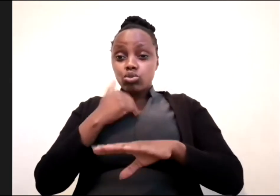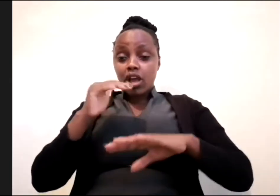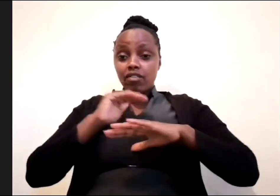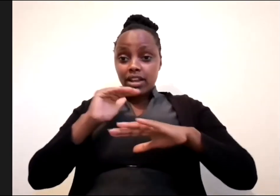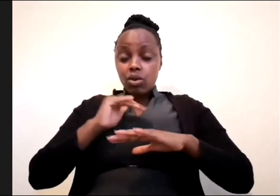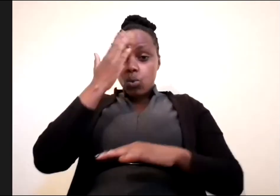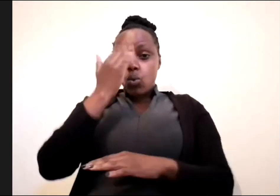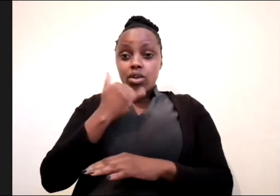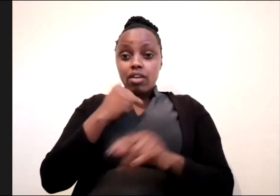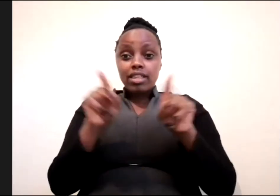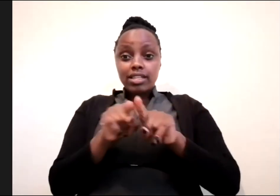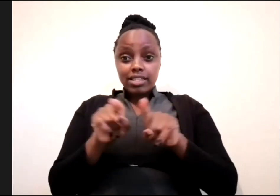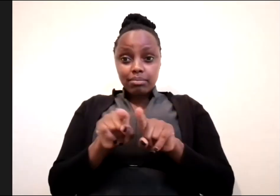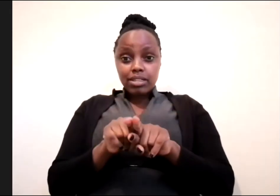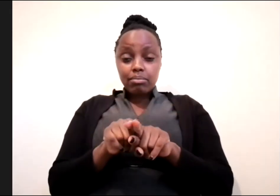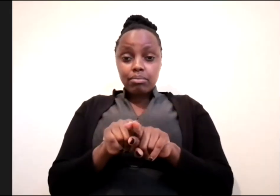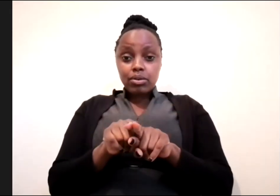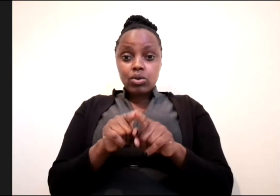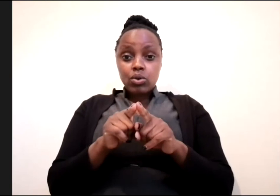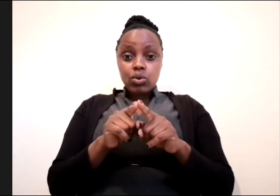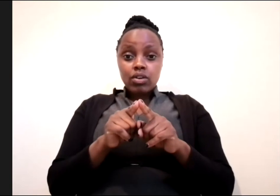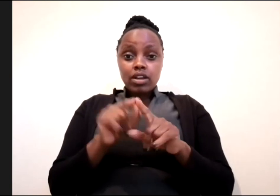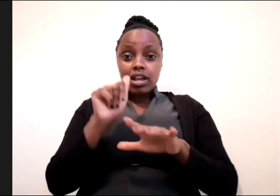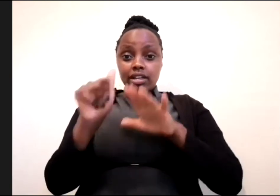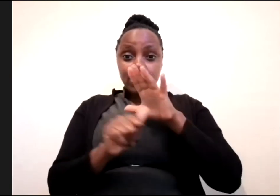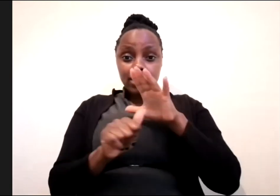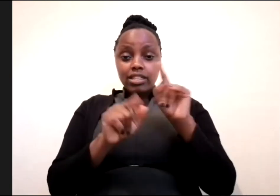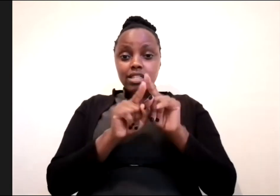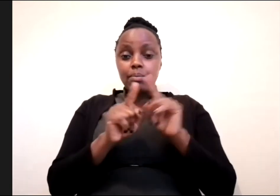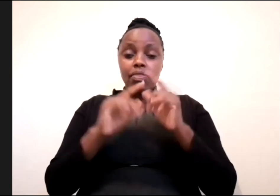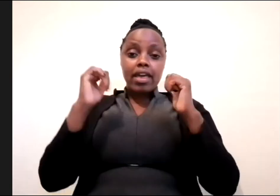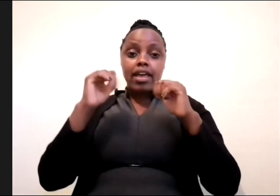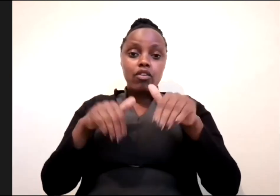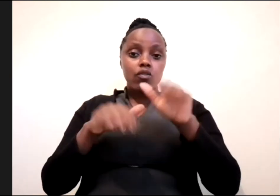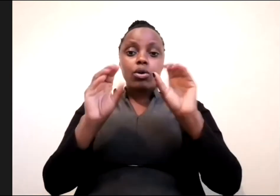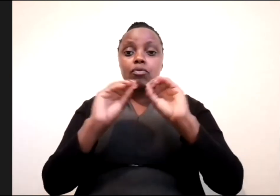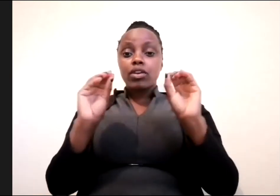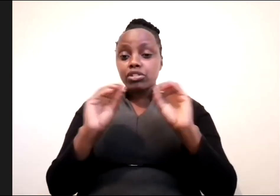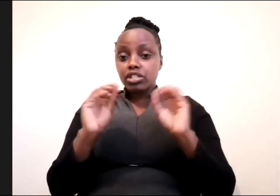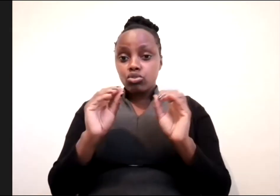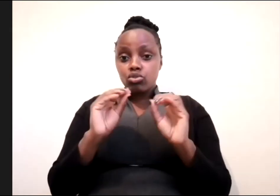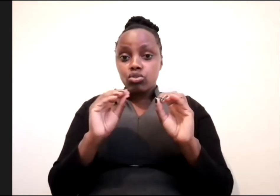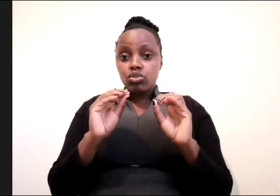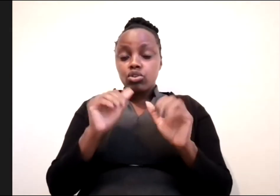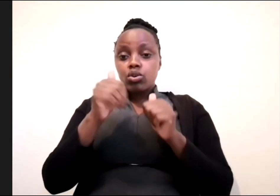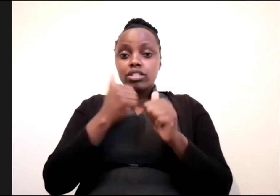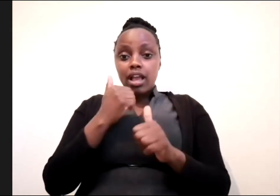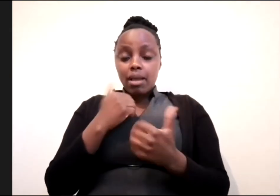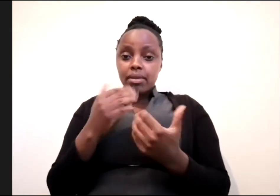same understanding on the non-conformity on the sanction as to be taken if you have